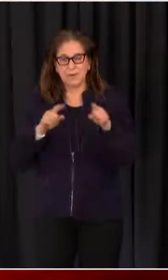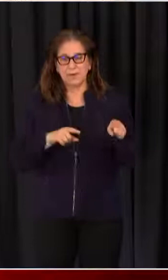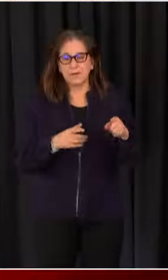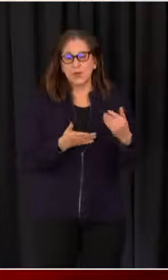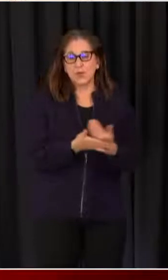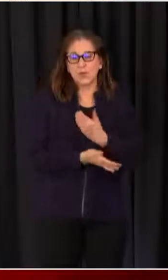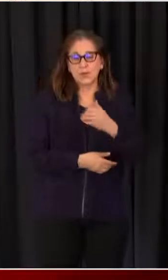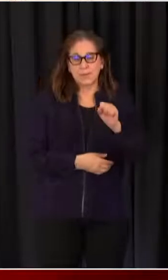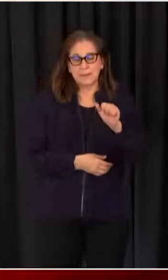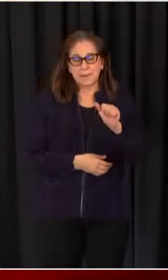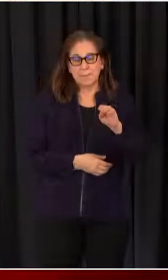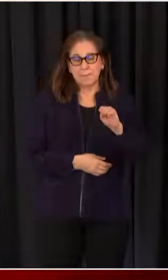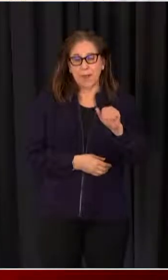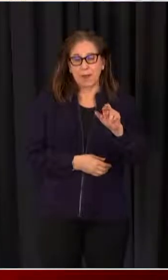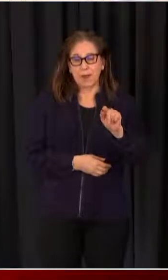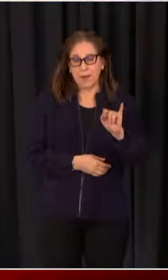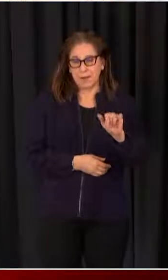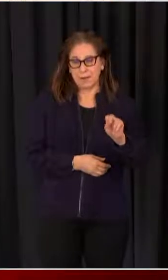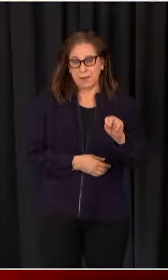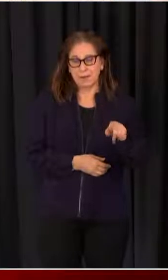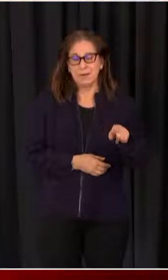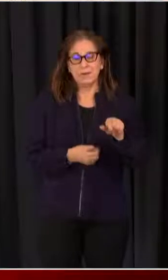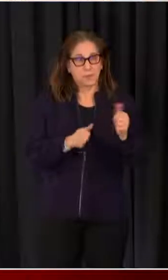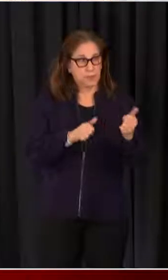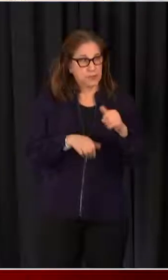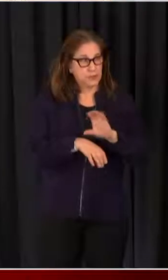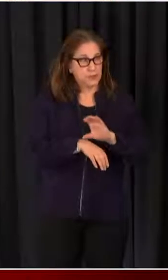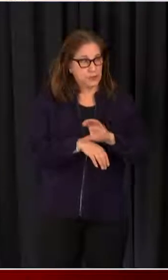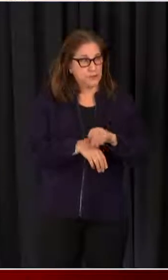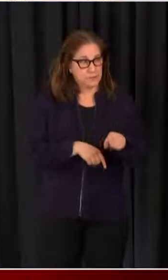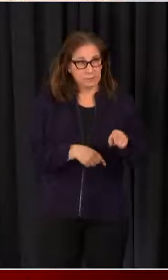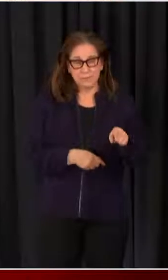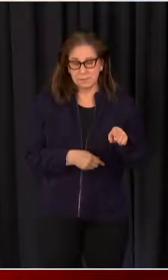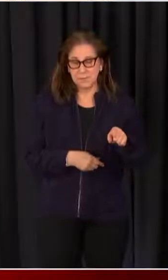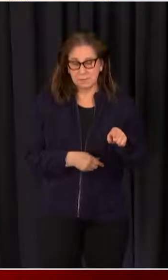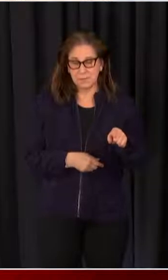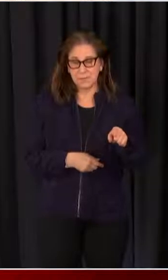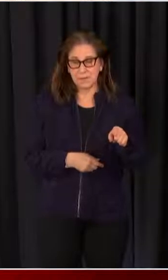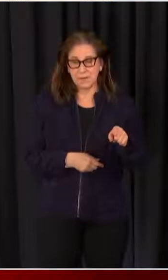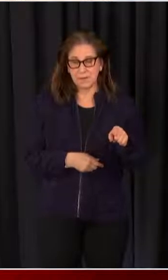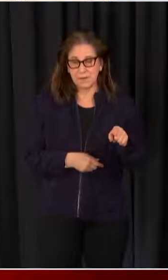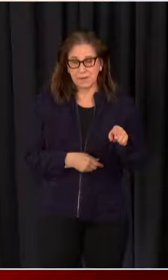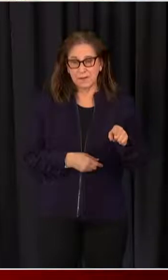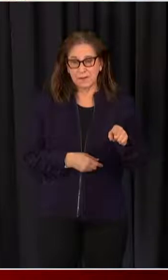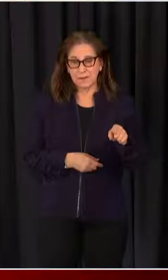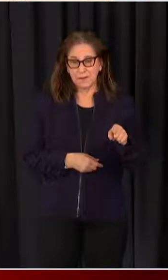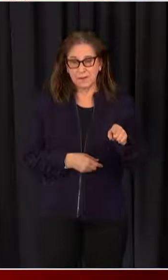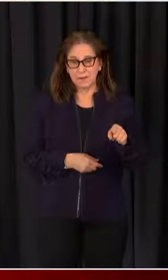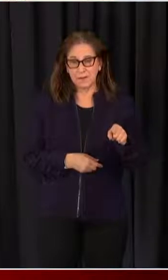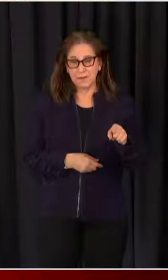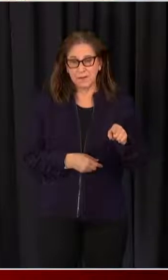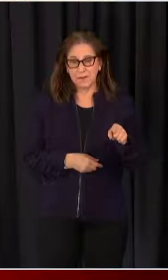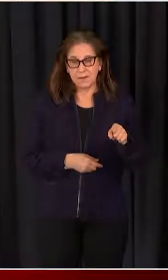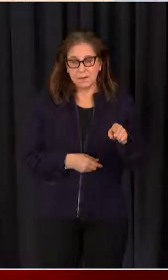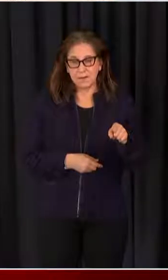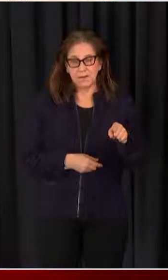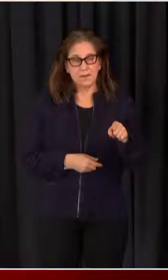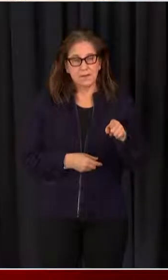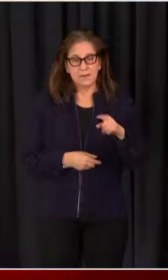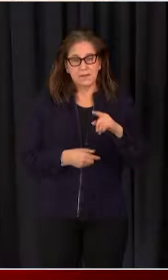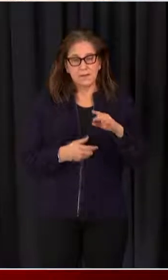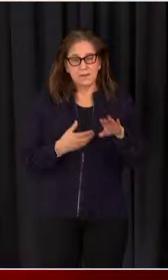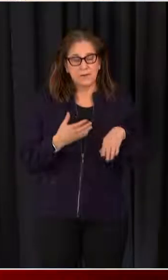And they also follow the district's eligibility criteria. Senior Vaccine Buddies, which we've